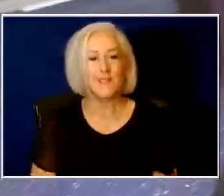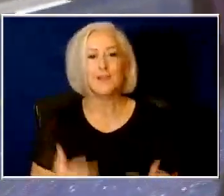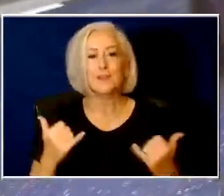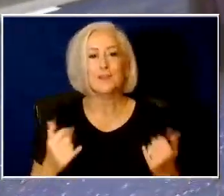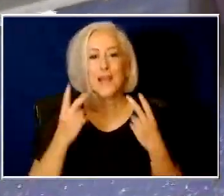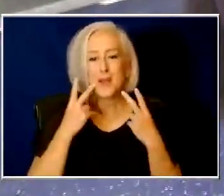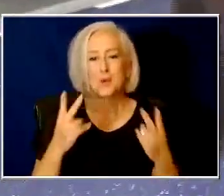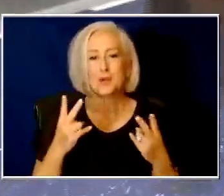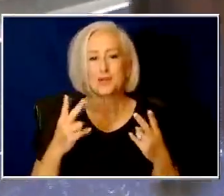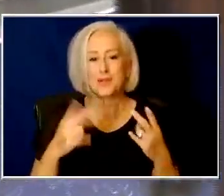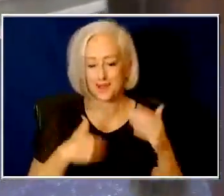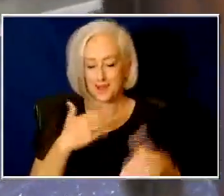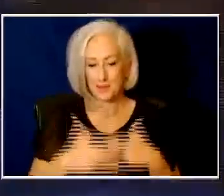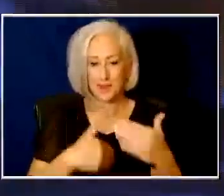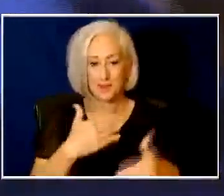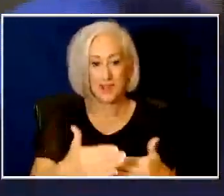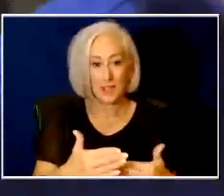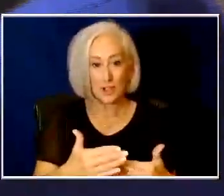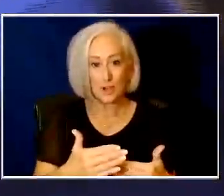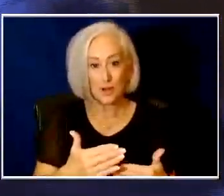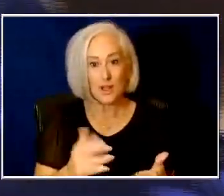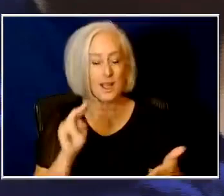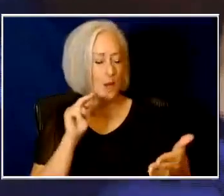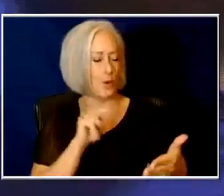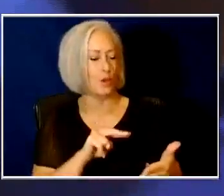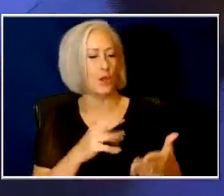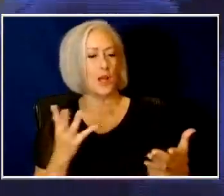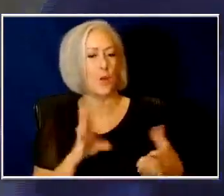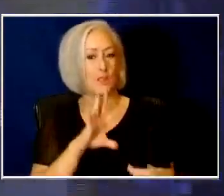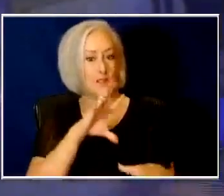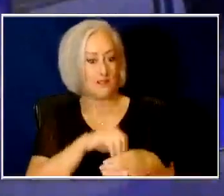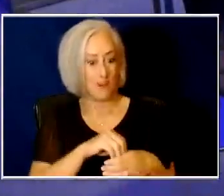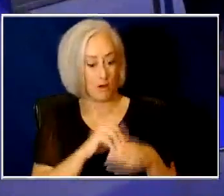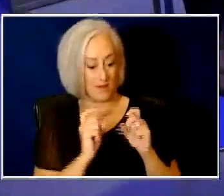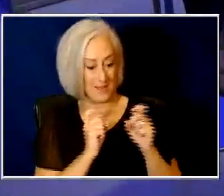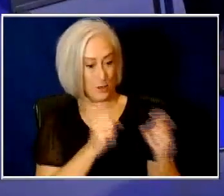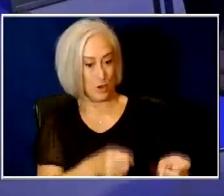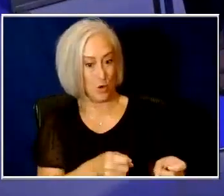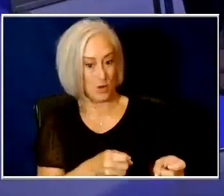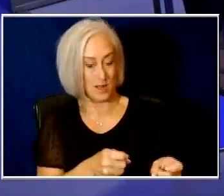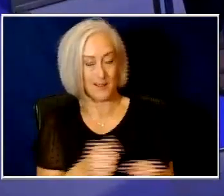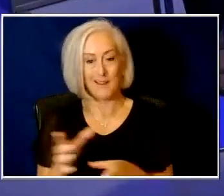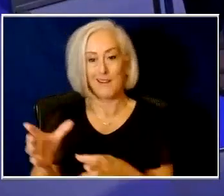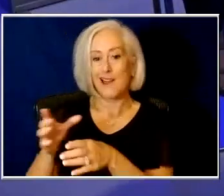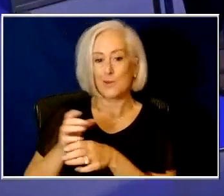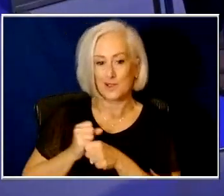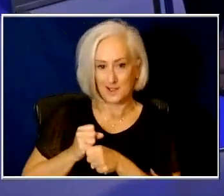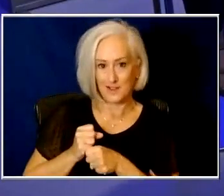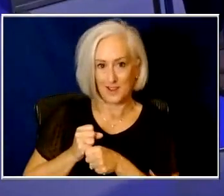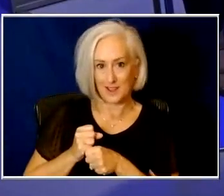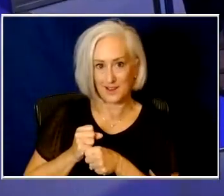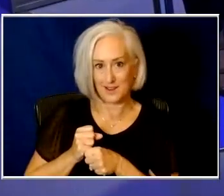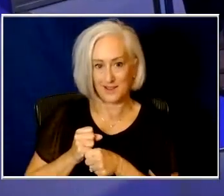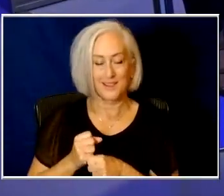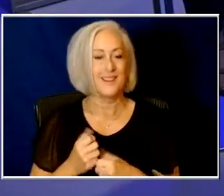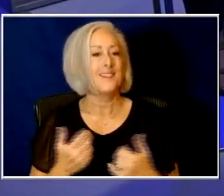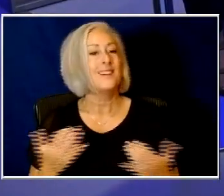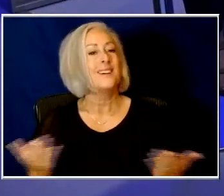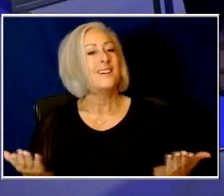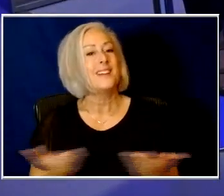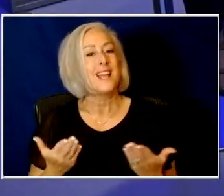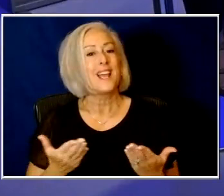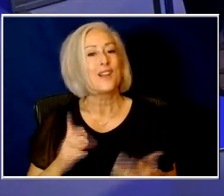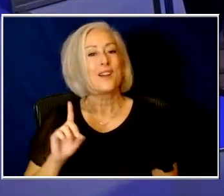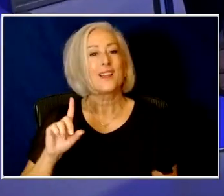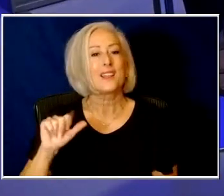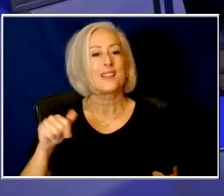done and what's involved in being a donor and a recipient. Joining us here in the Dolph Simons Jr. Family Broadcast Studio are Dr.